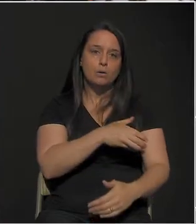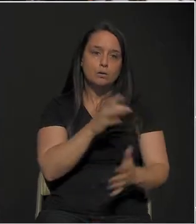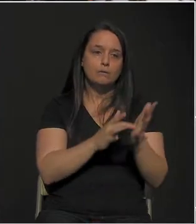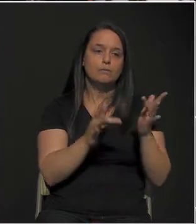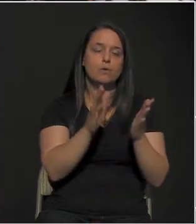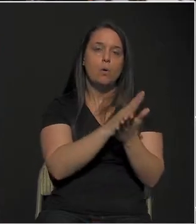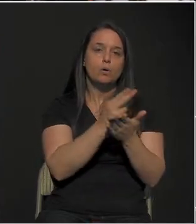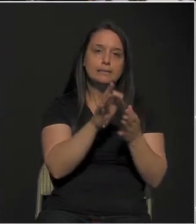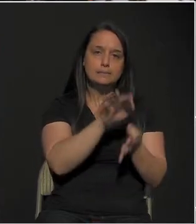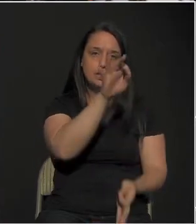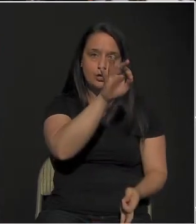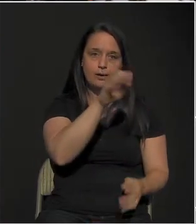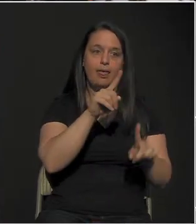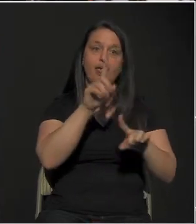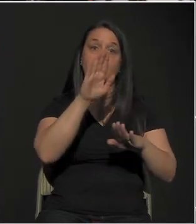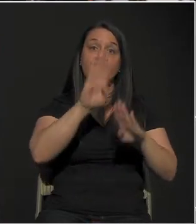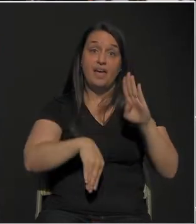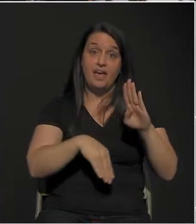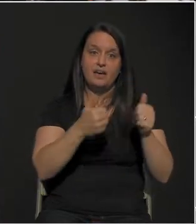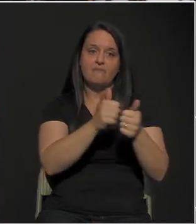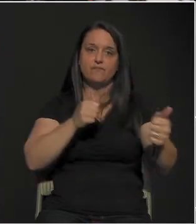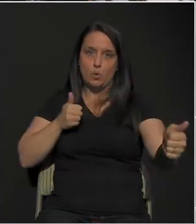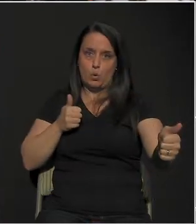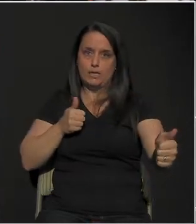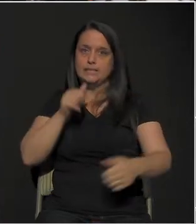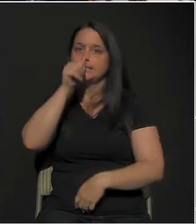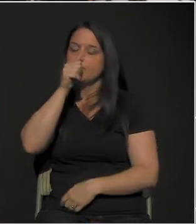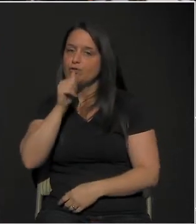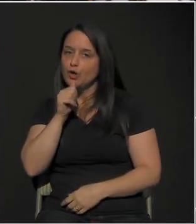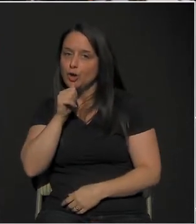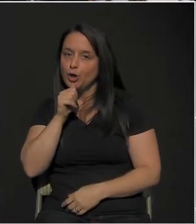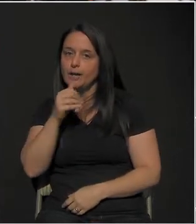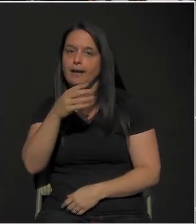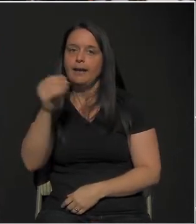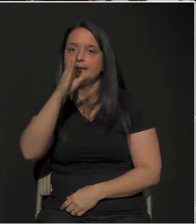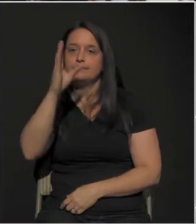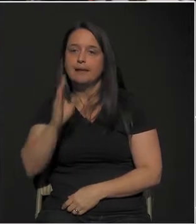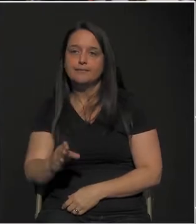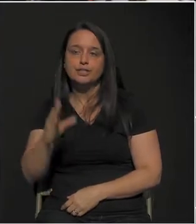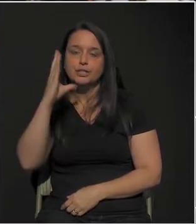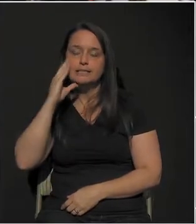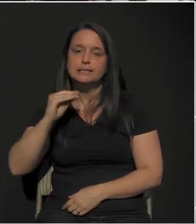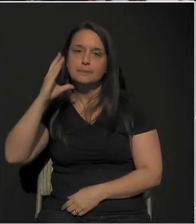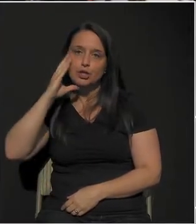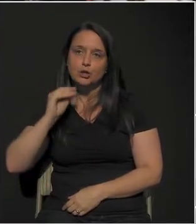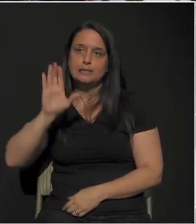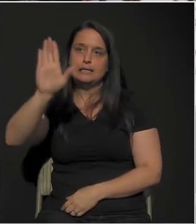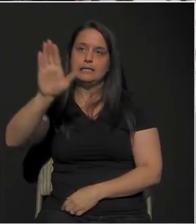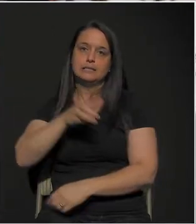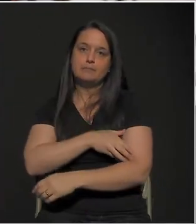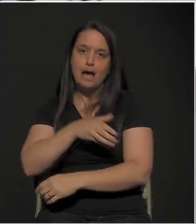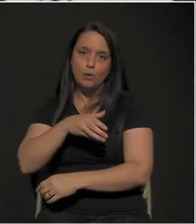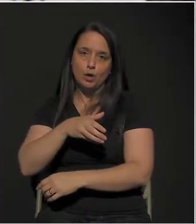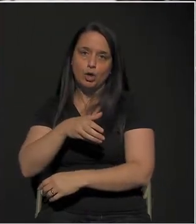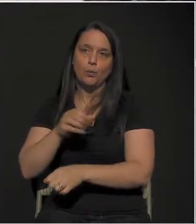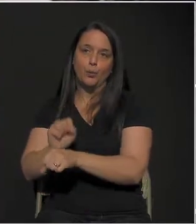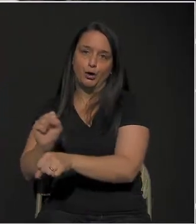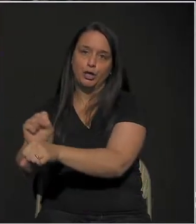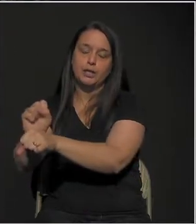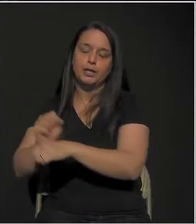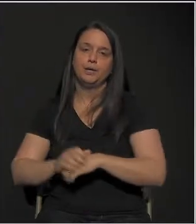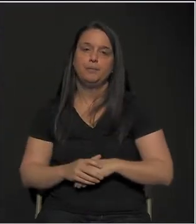it, than avoid suffering and never experience His power at work.